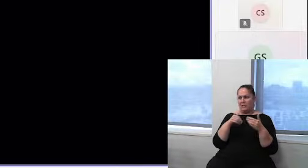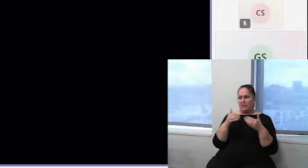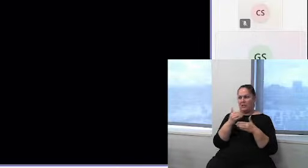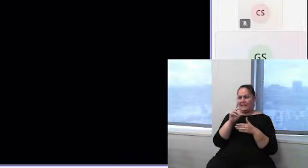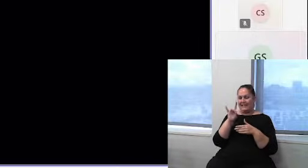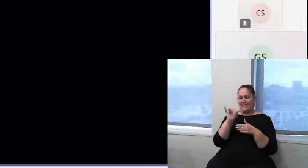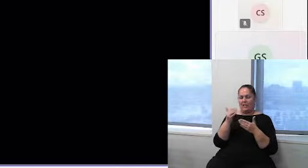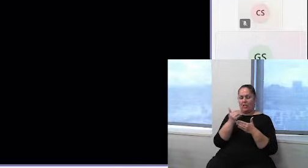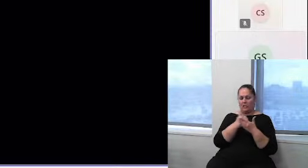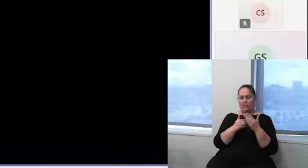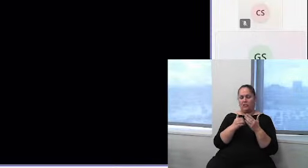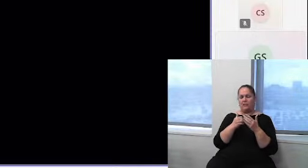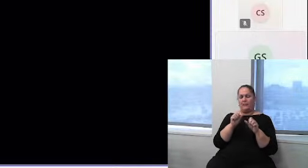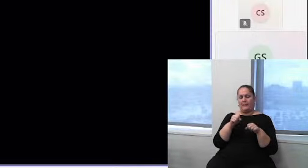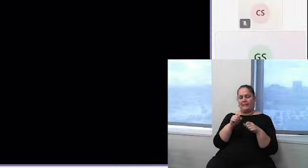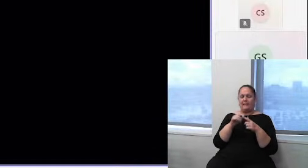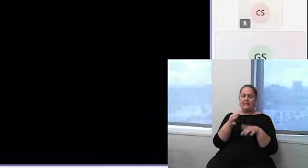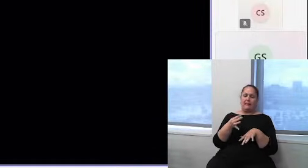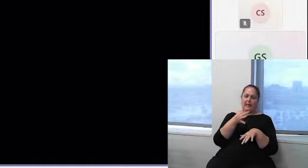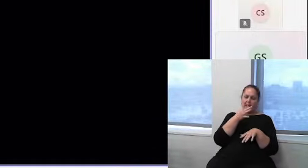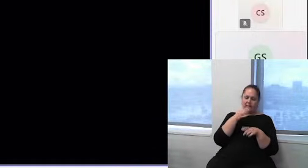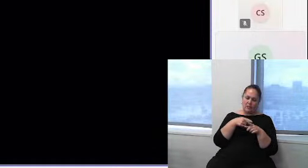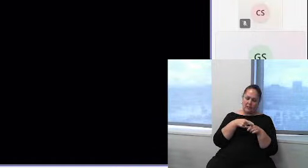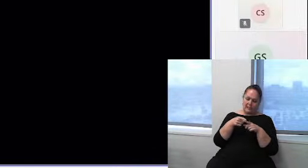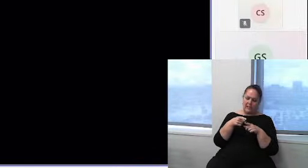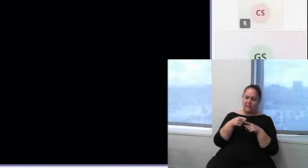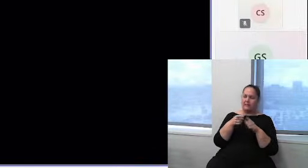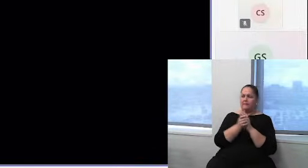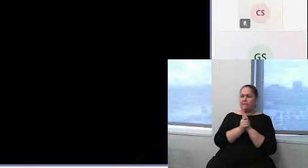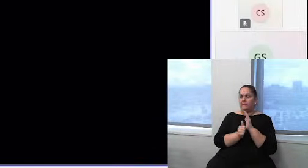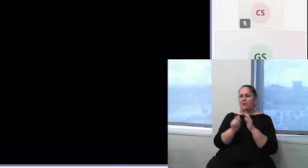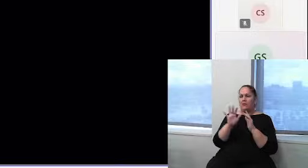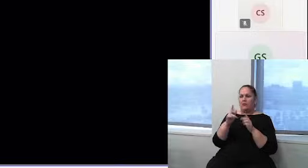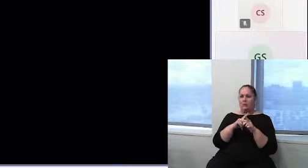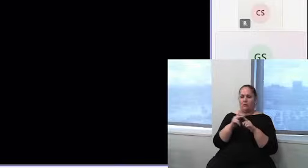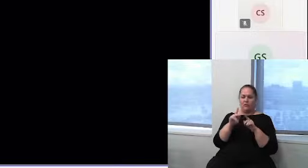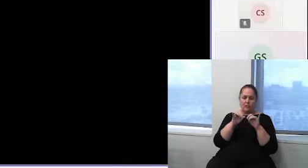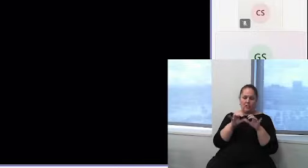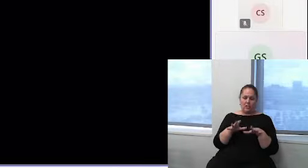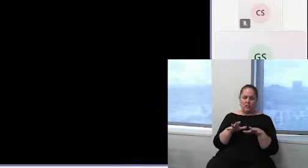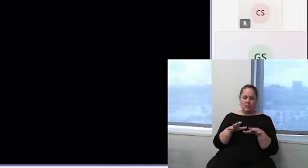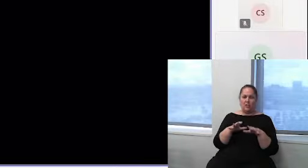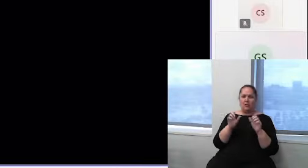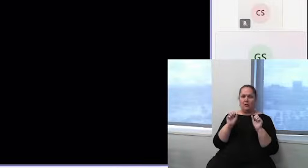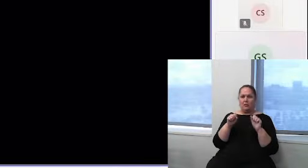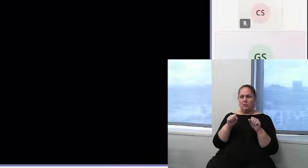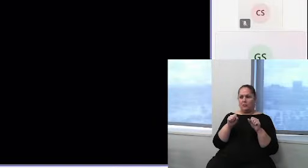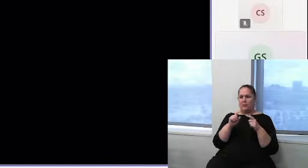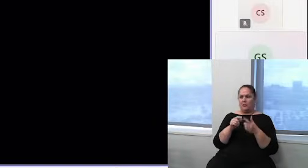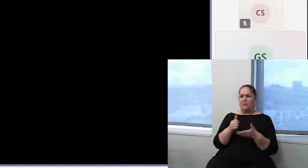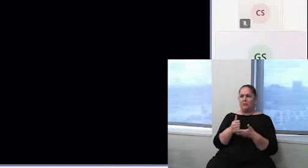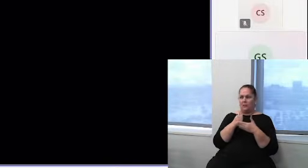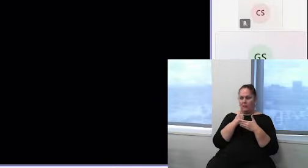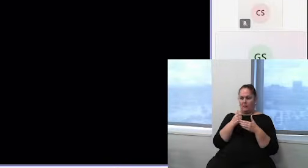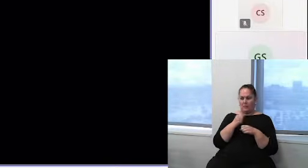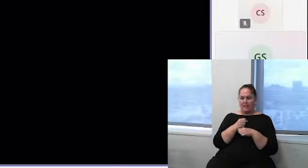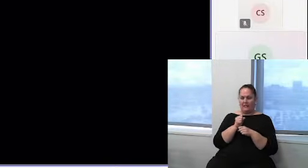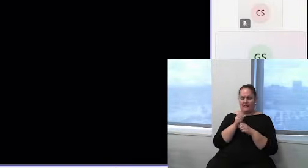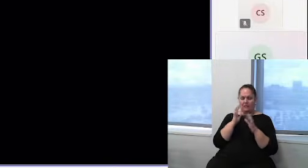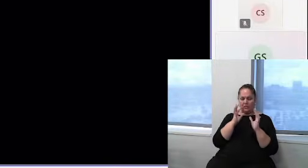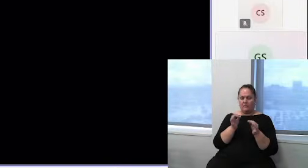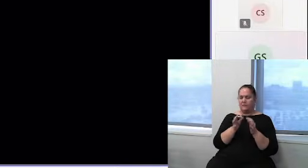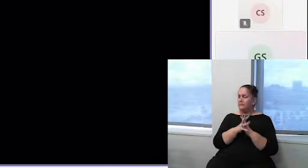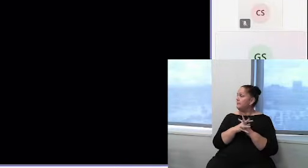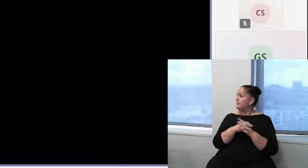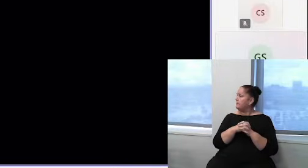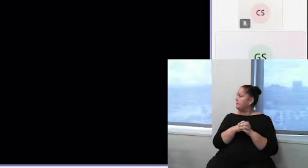their intellectual capacity and expertise, and of course they're professional engineers, to be able to help us